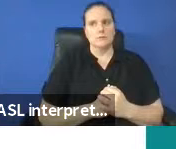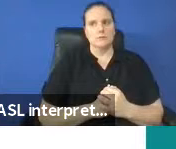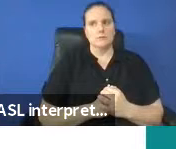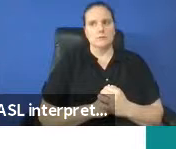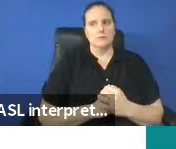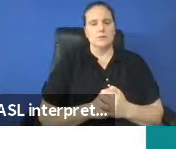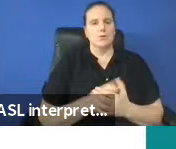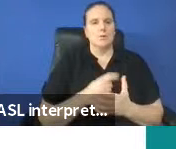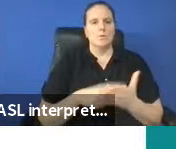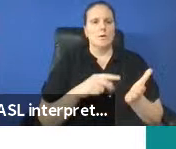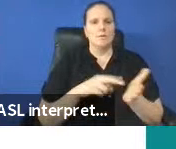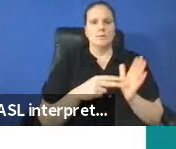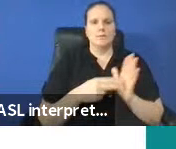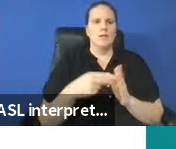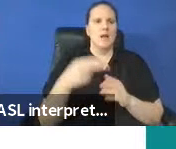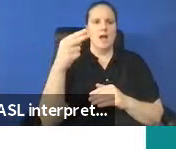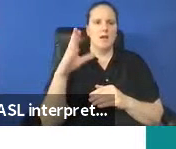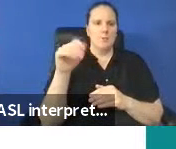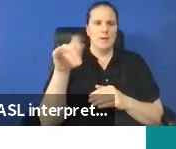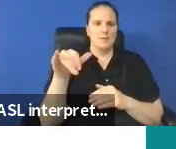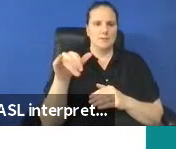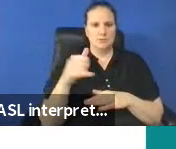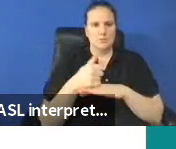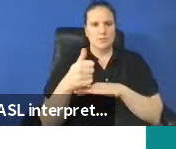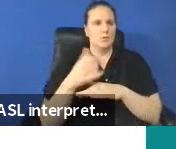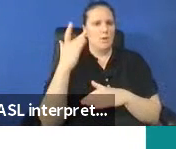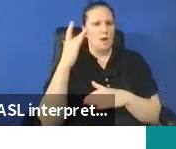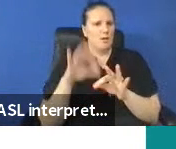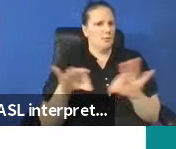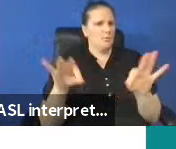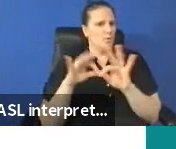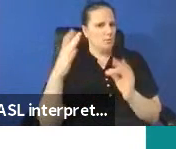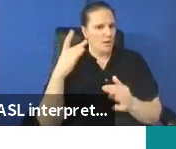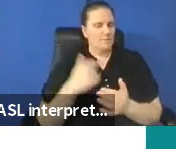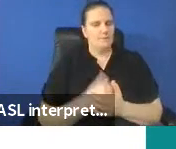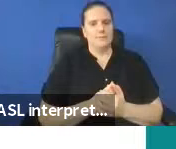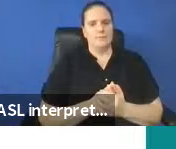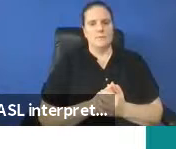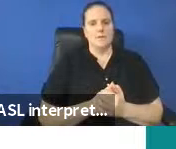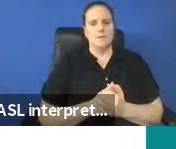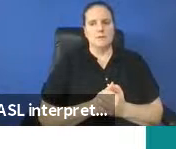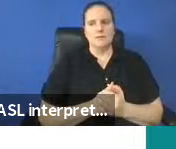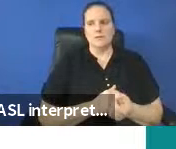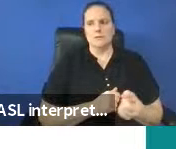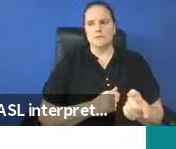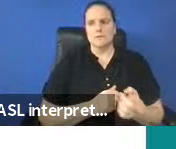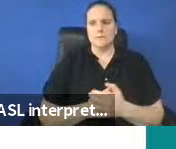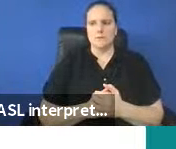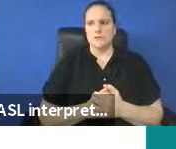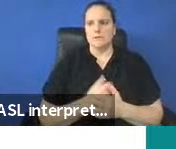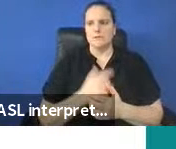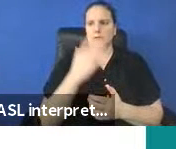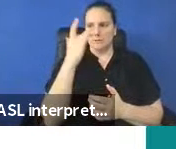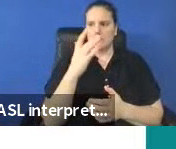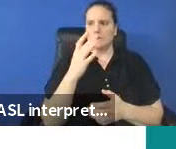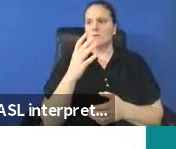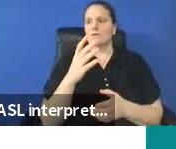So what is high capacity transit and why is it important? It's important to provide an attractive travel choice within a